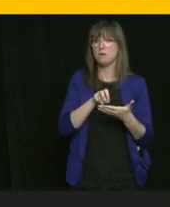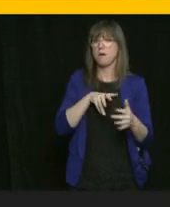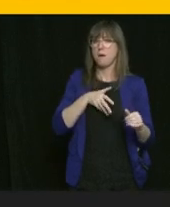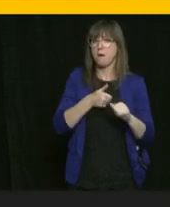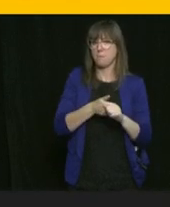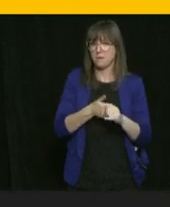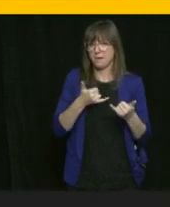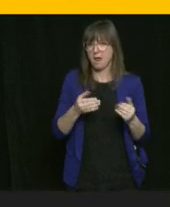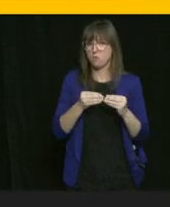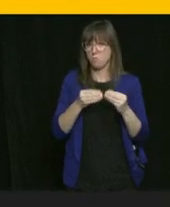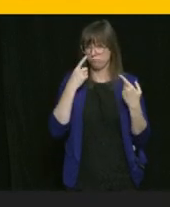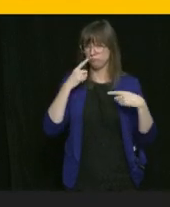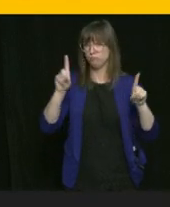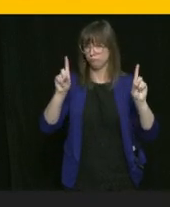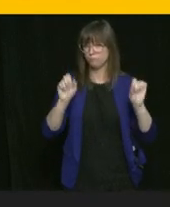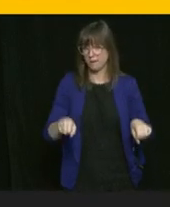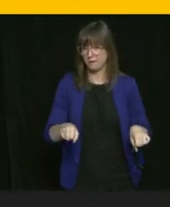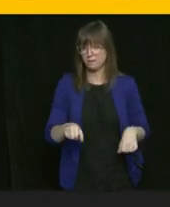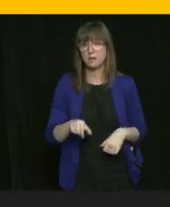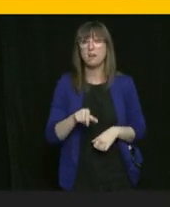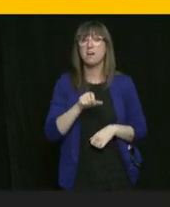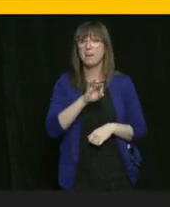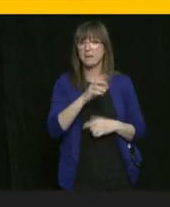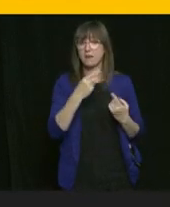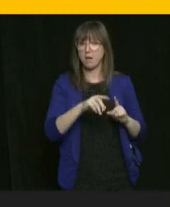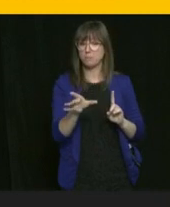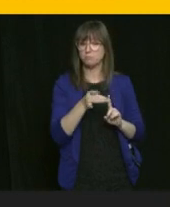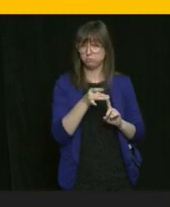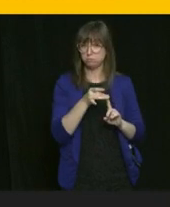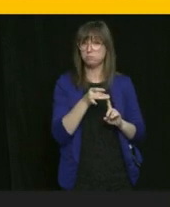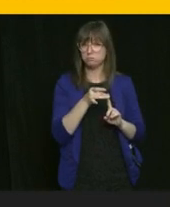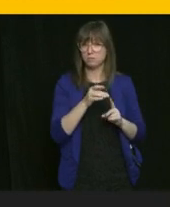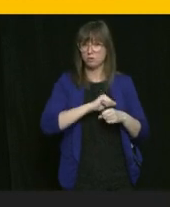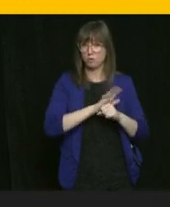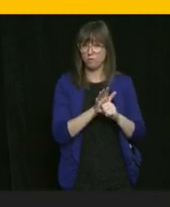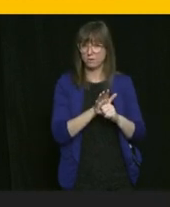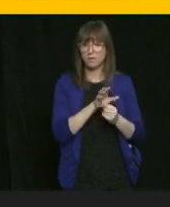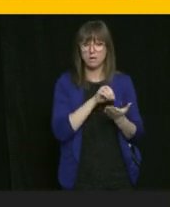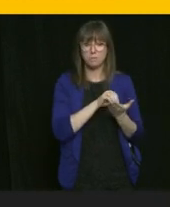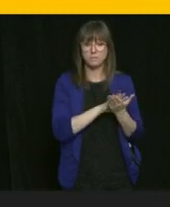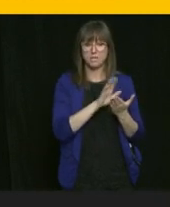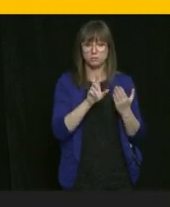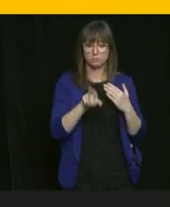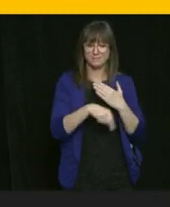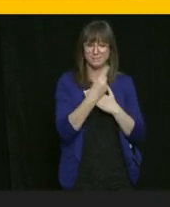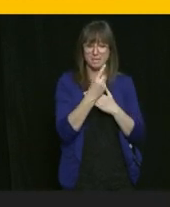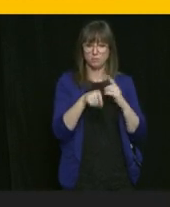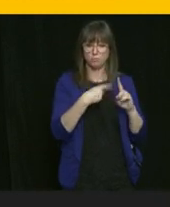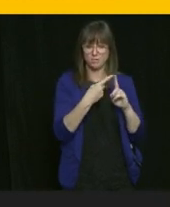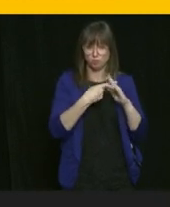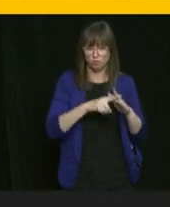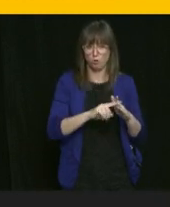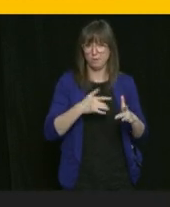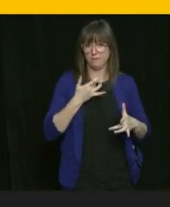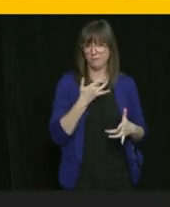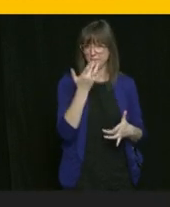more effective. If you test positive, you can now enter the date your symptoms started and when you